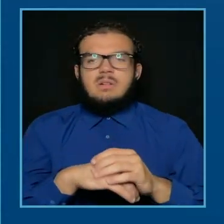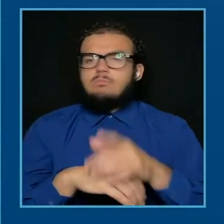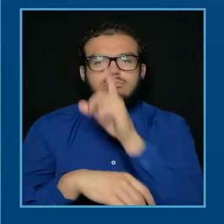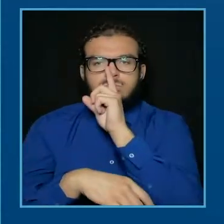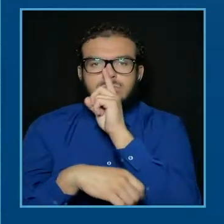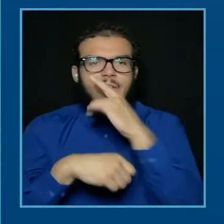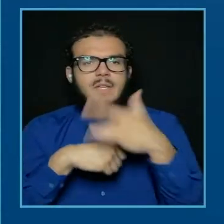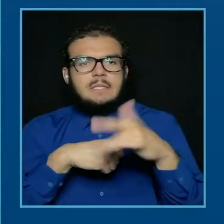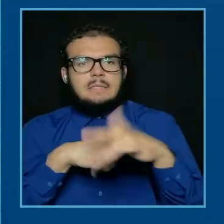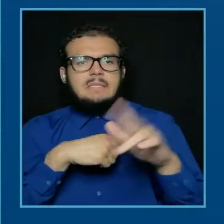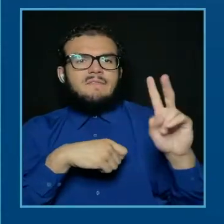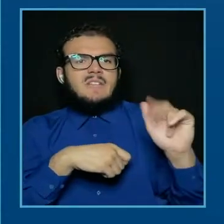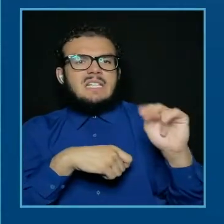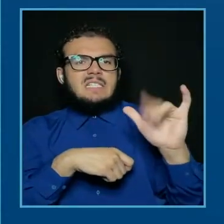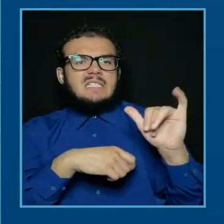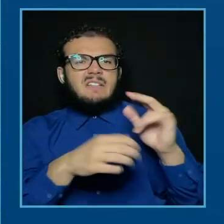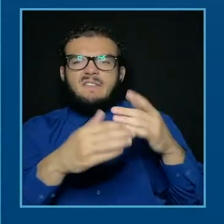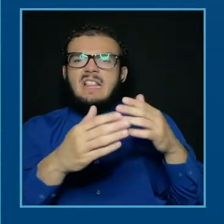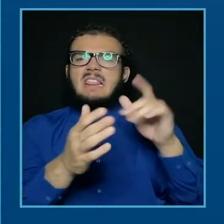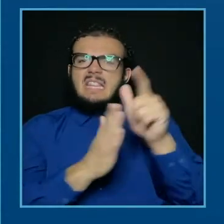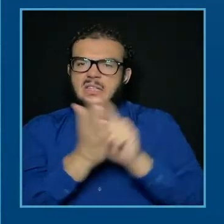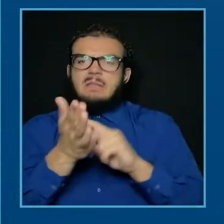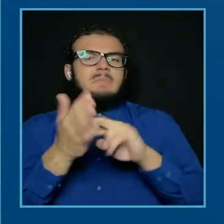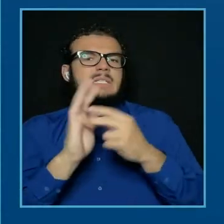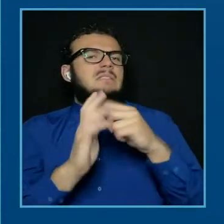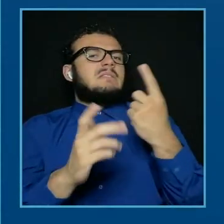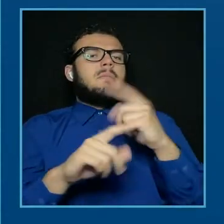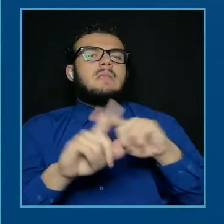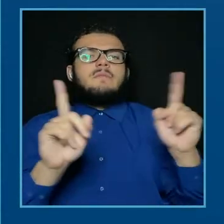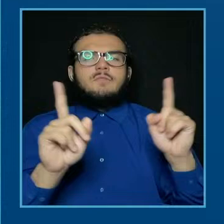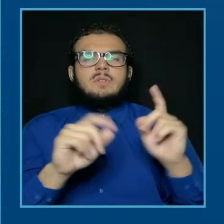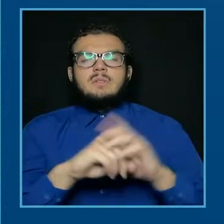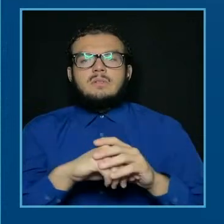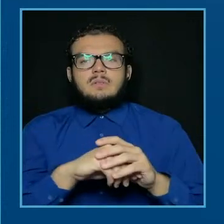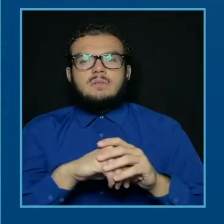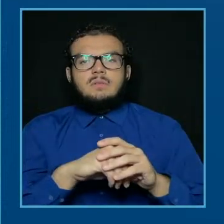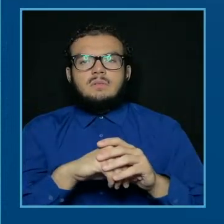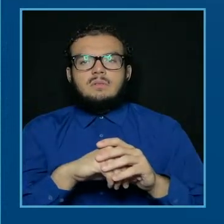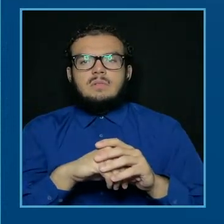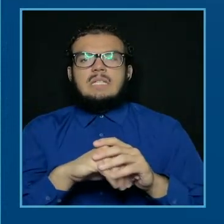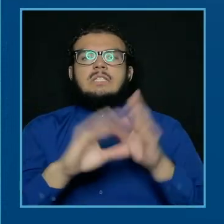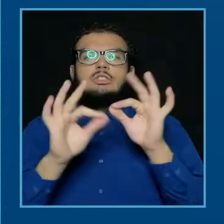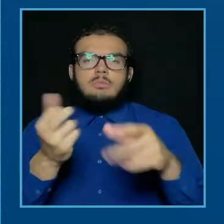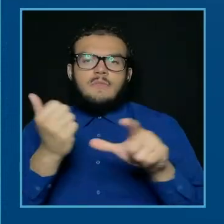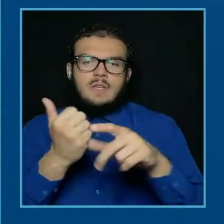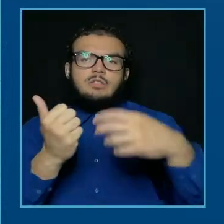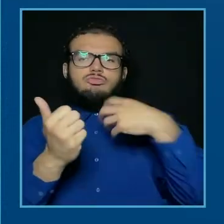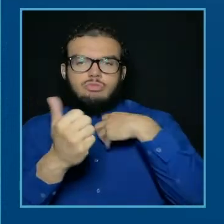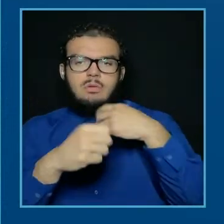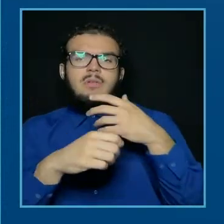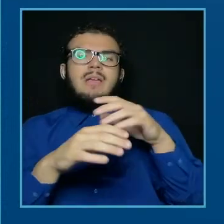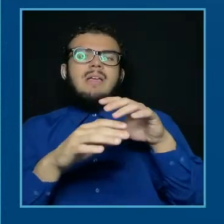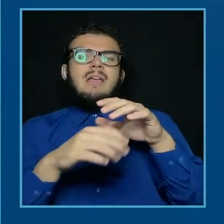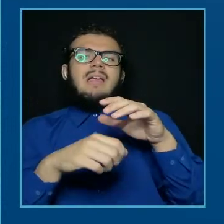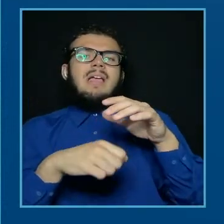think legally that means something else. I would just say our Determines that the vice chair positions held are